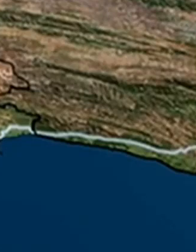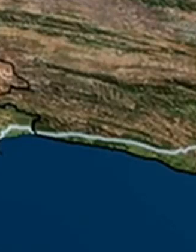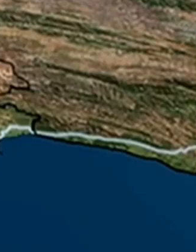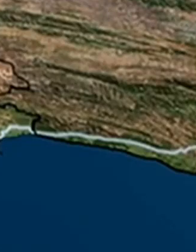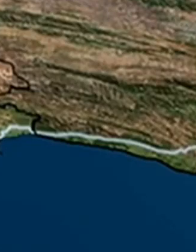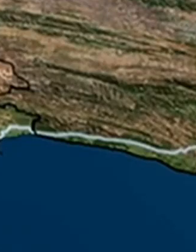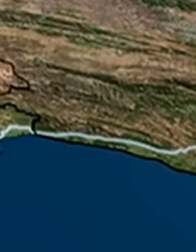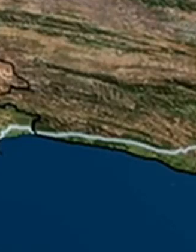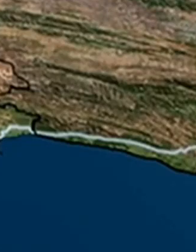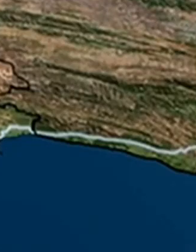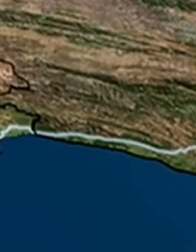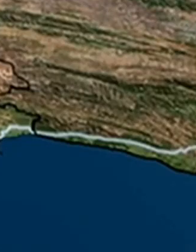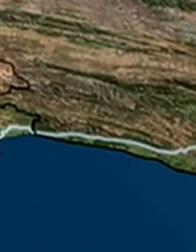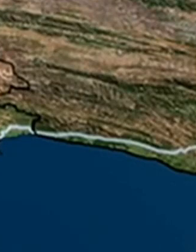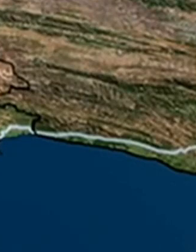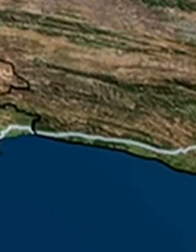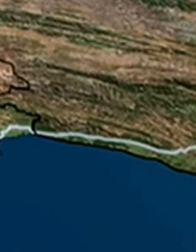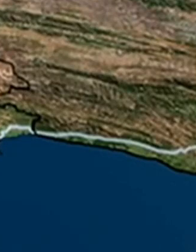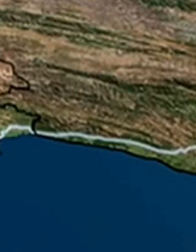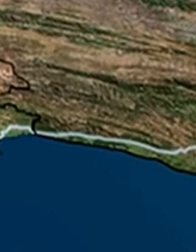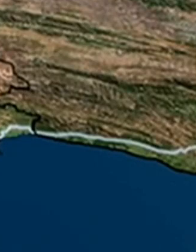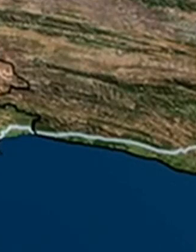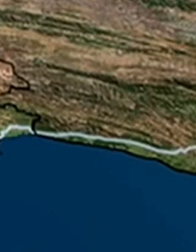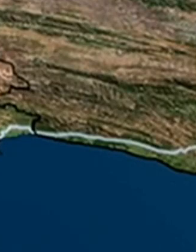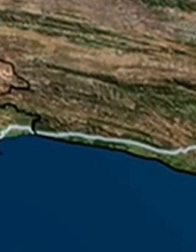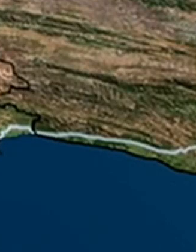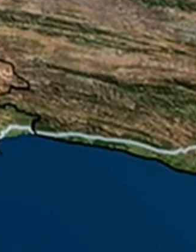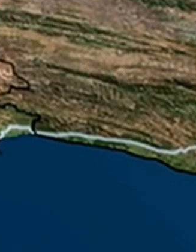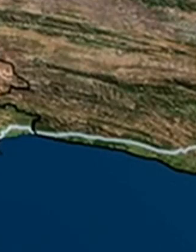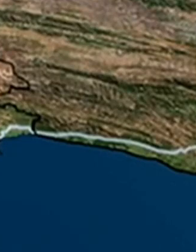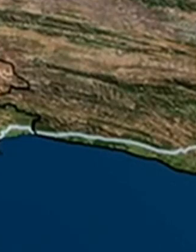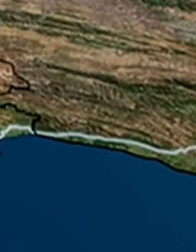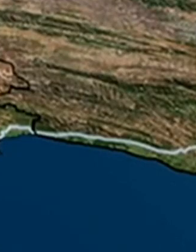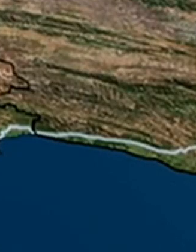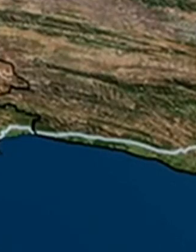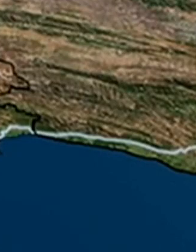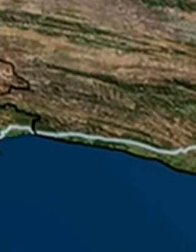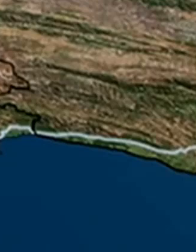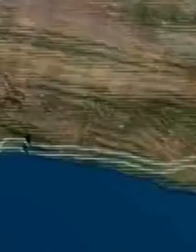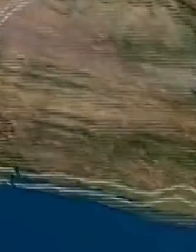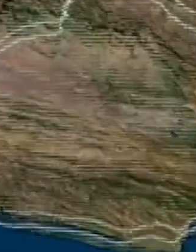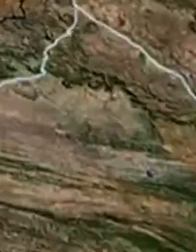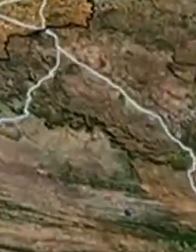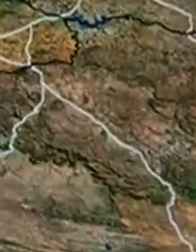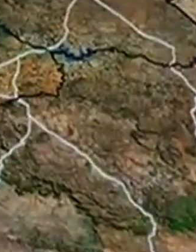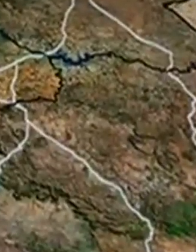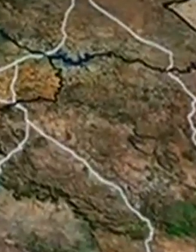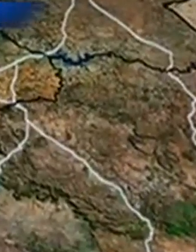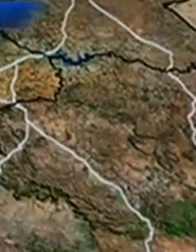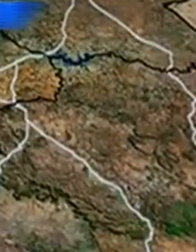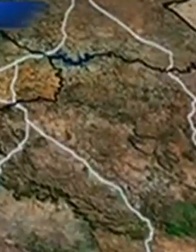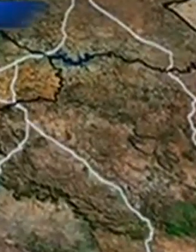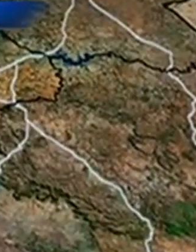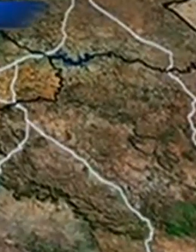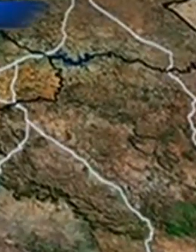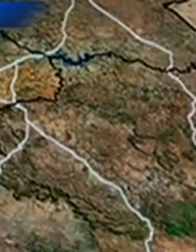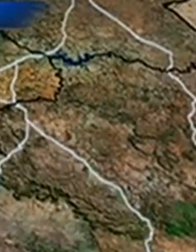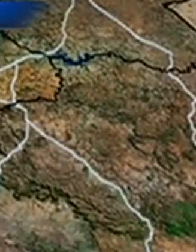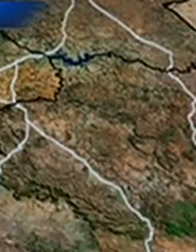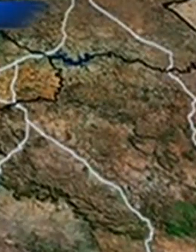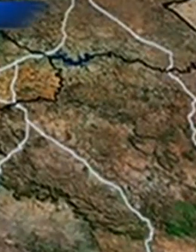Mossel Bay teng go tla bona le tlhabo ya letsatsi me tla beke me go di grata di le 12 le boraro Joshua e tla beke me go di grata di le 12 le